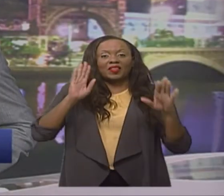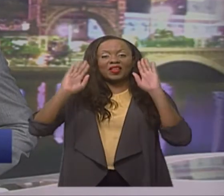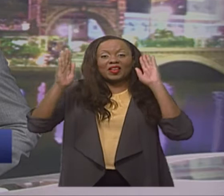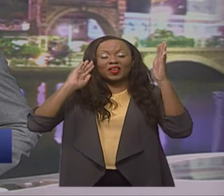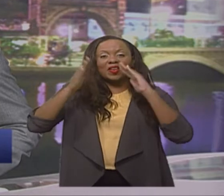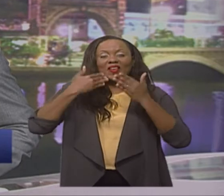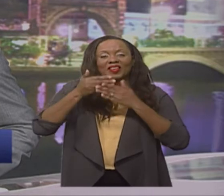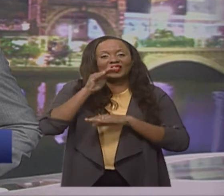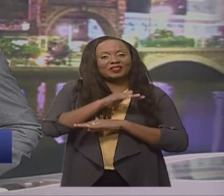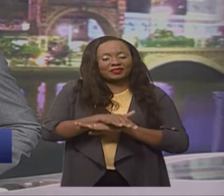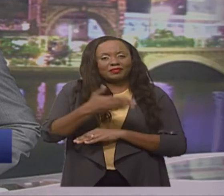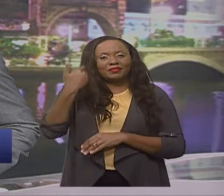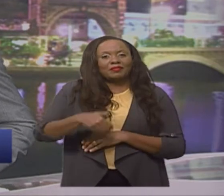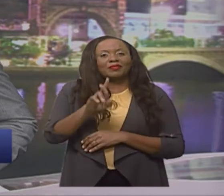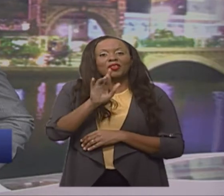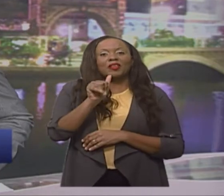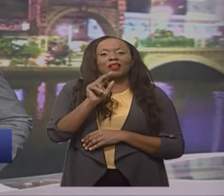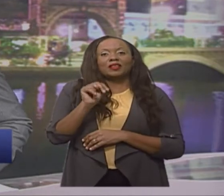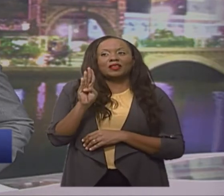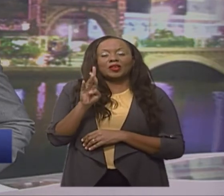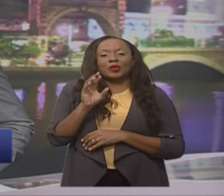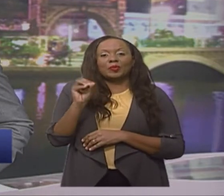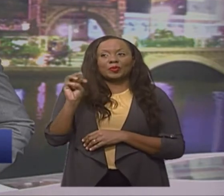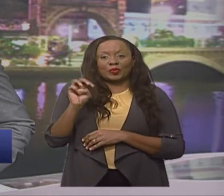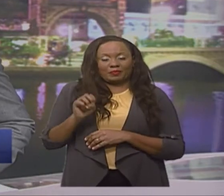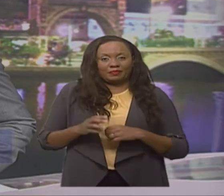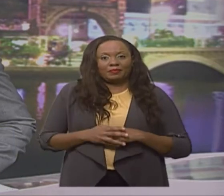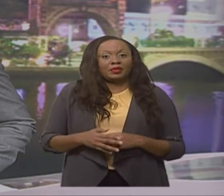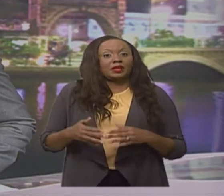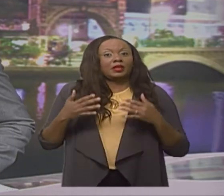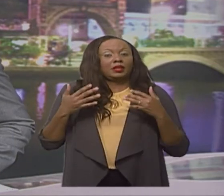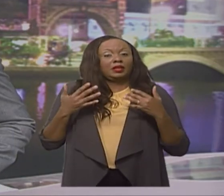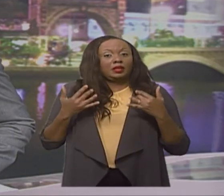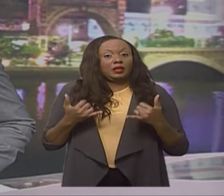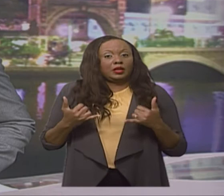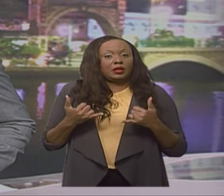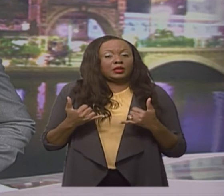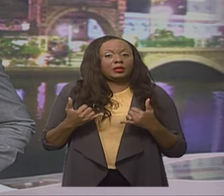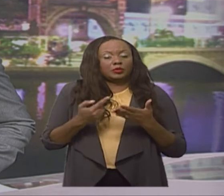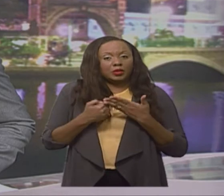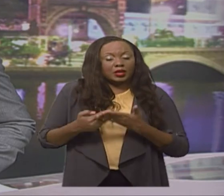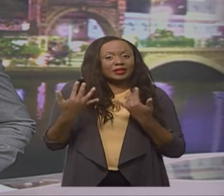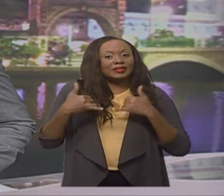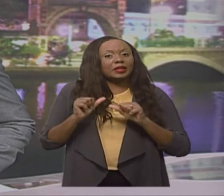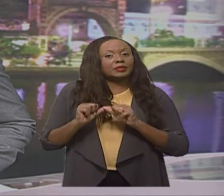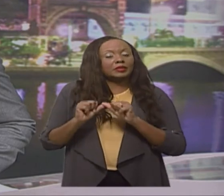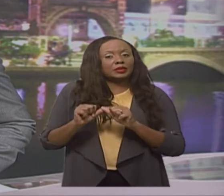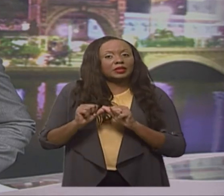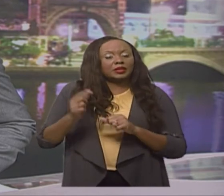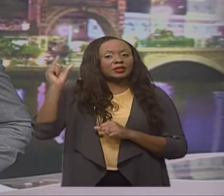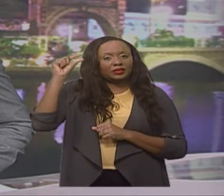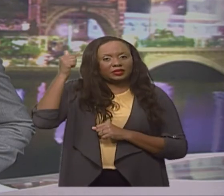very good evening to you. I'm Ryan Broom. Our top story tonight comes from the estimates debate. We're just before it entered the committee stage where the various heads